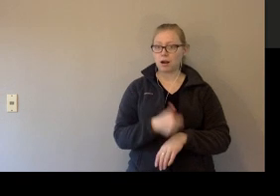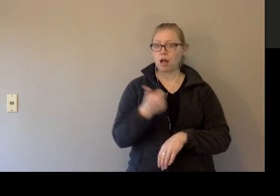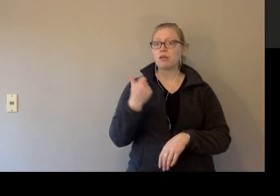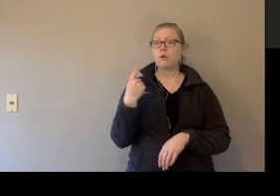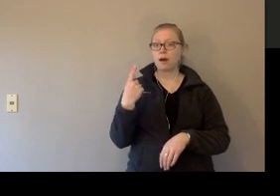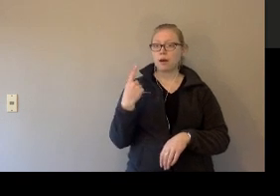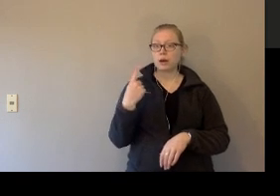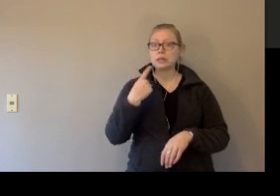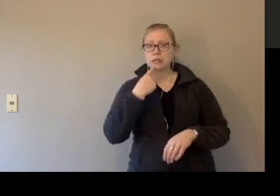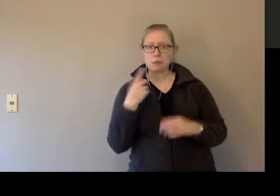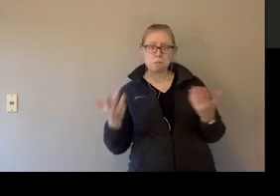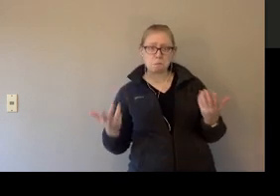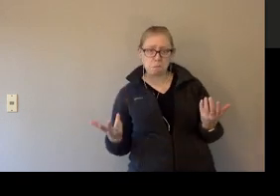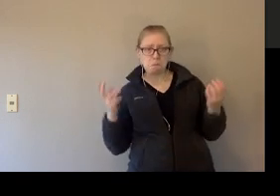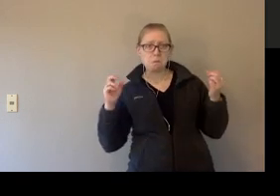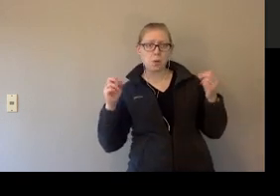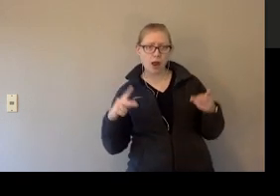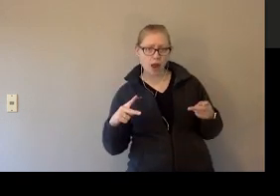say, okay,